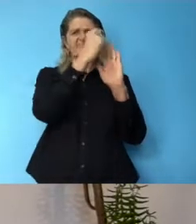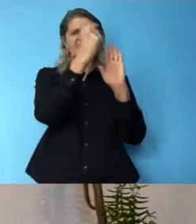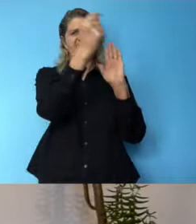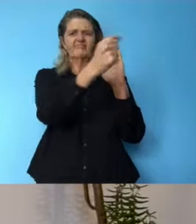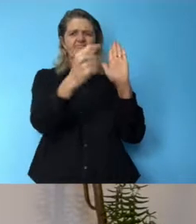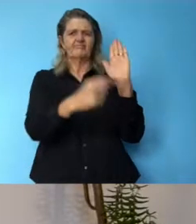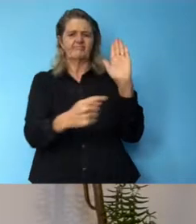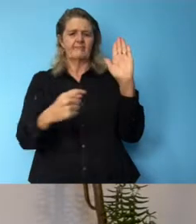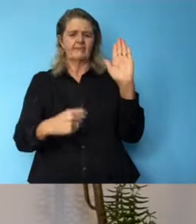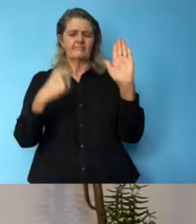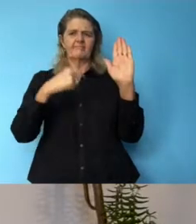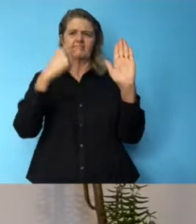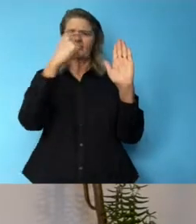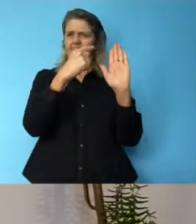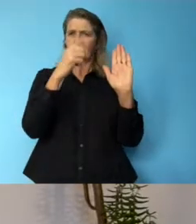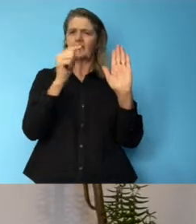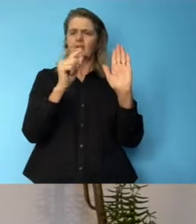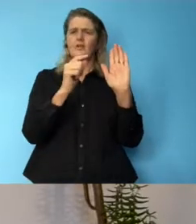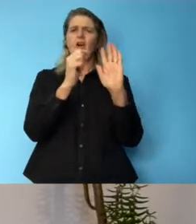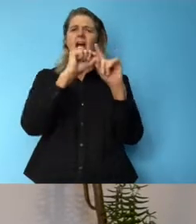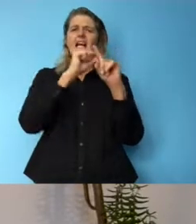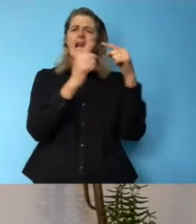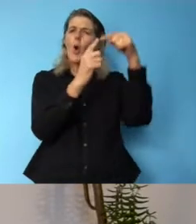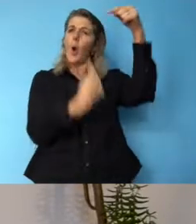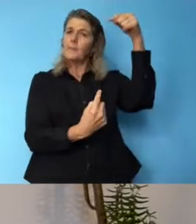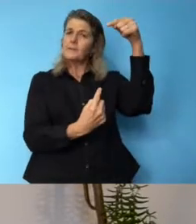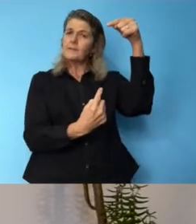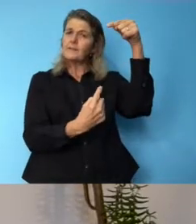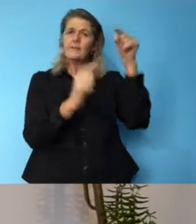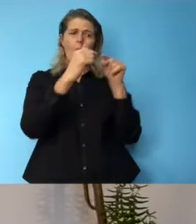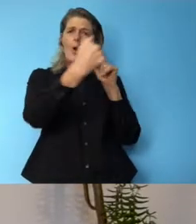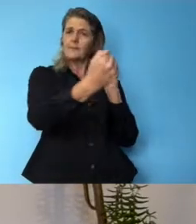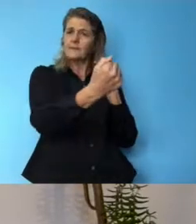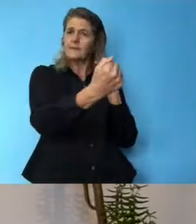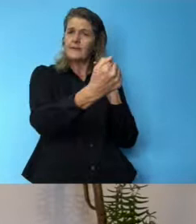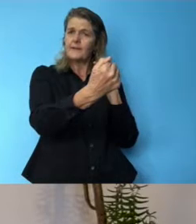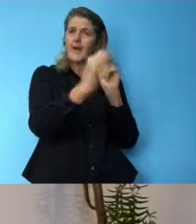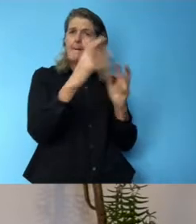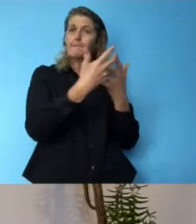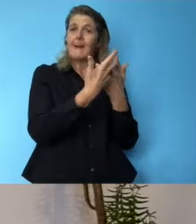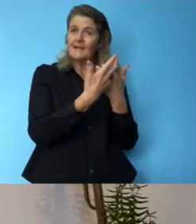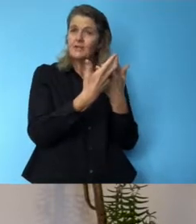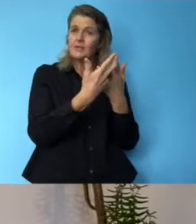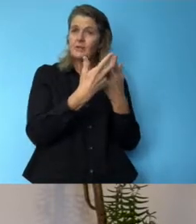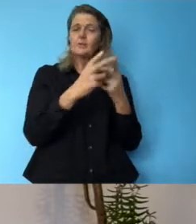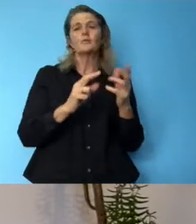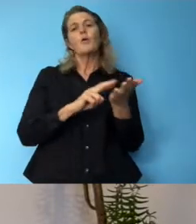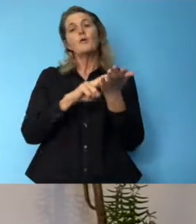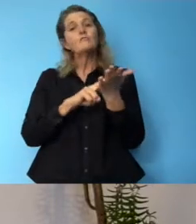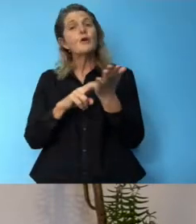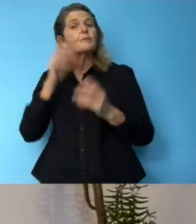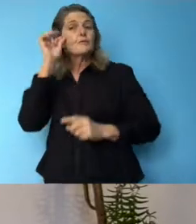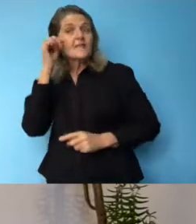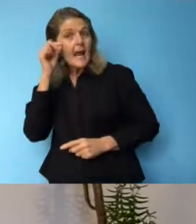here, so it'll become a bit easier. But so purple and yellow are complementary colours. They sit opposite each other on the colour wheel, which